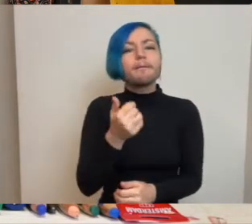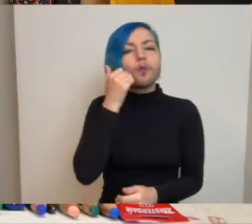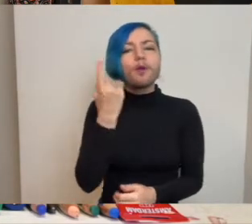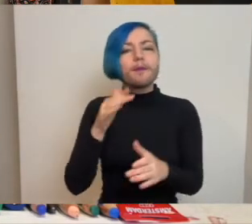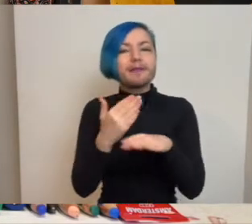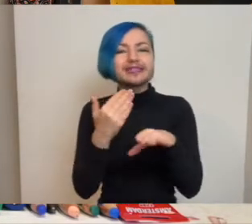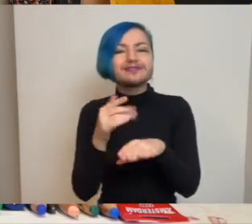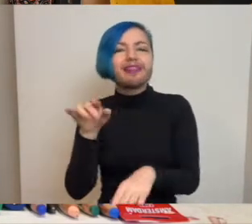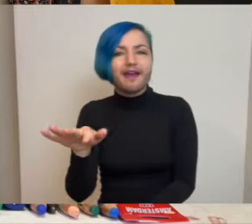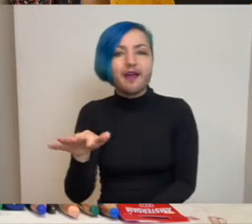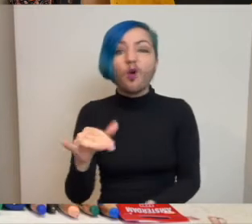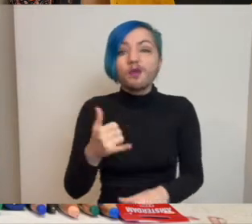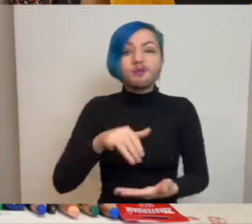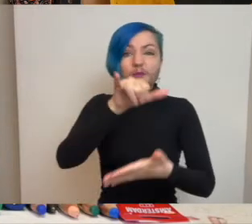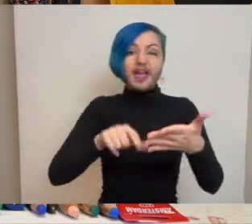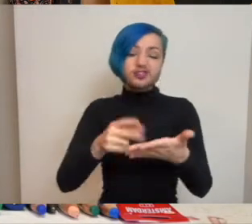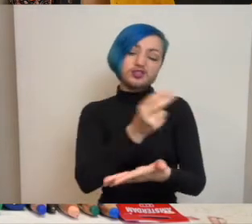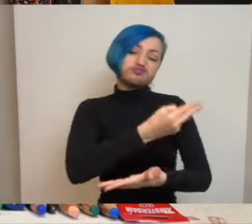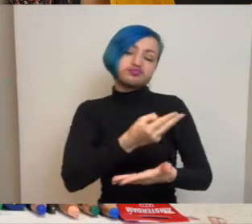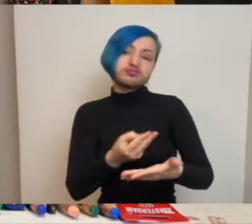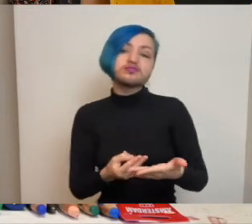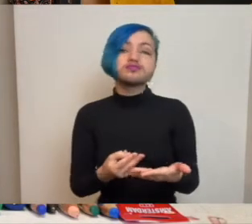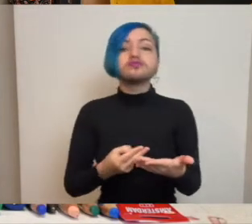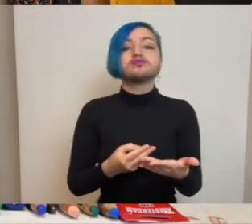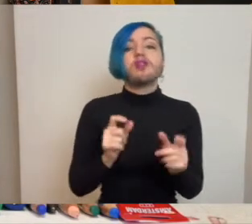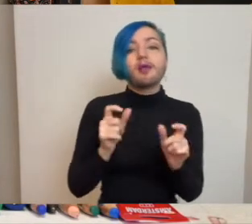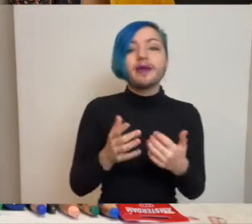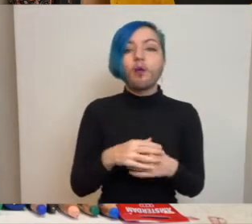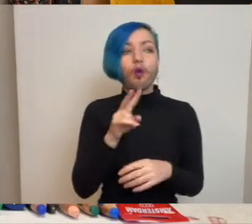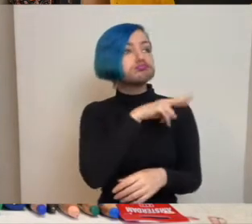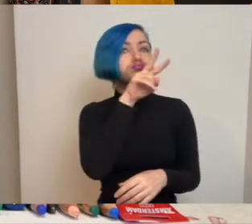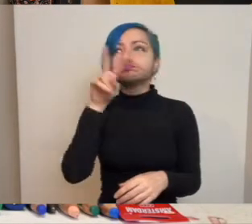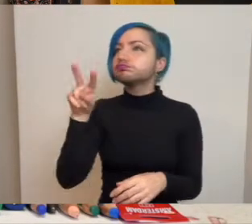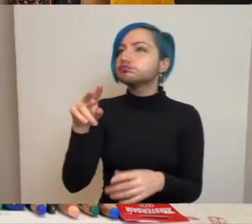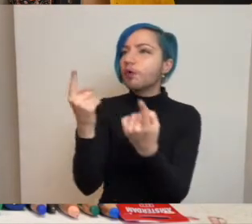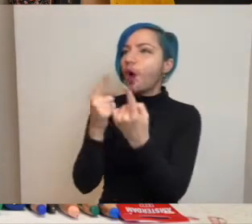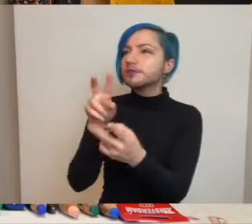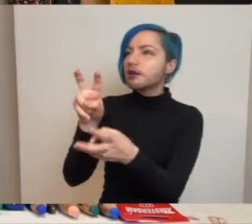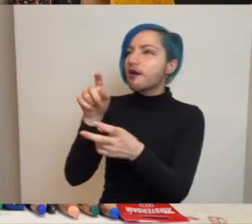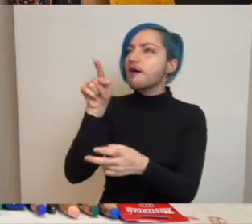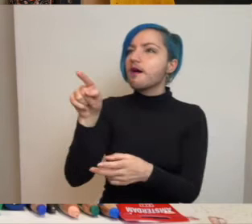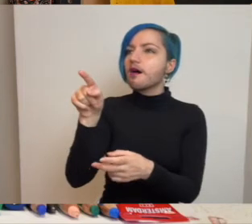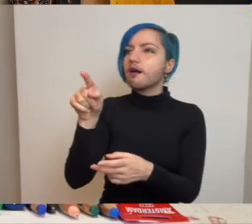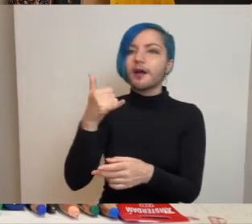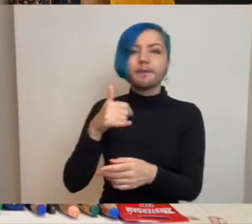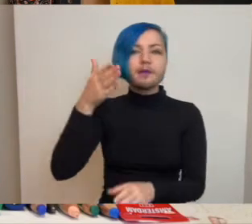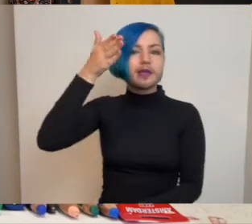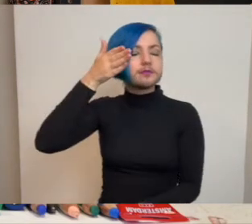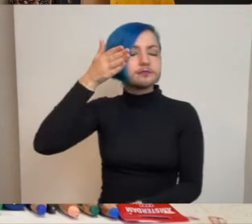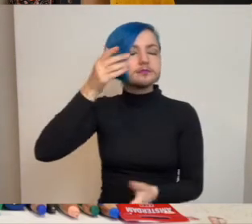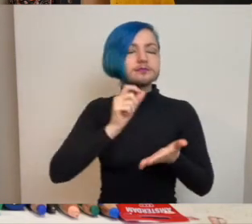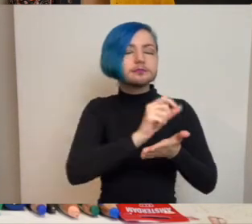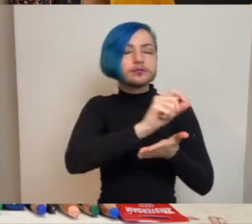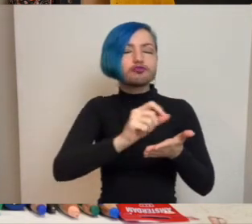Or you might just want to get a page and just like have a little scribble, or just look around and see if there's any objects and just maybe draw them without